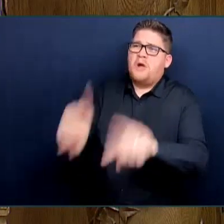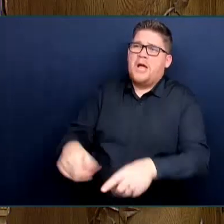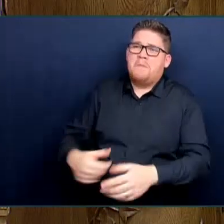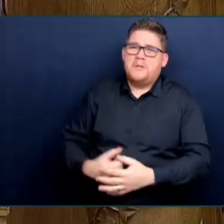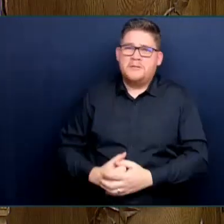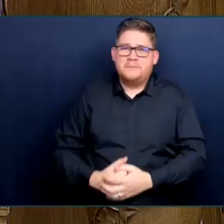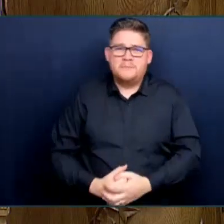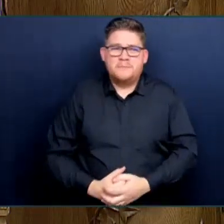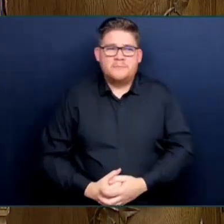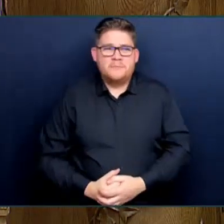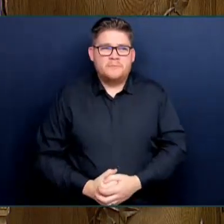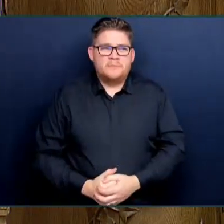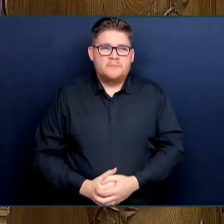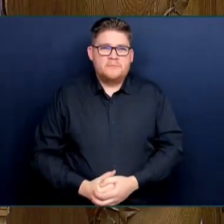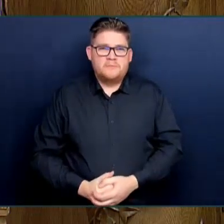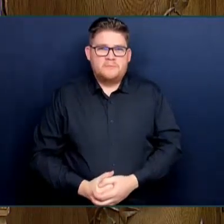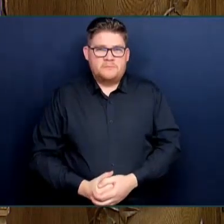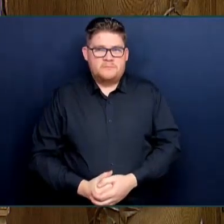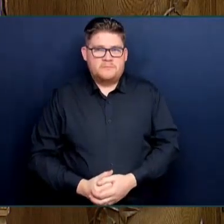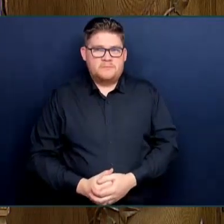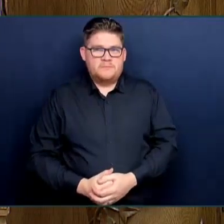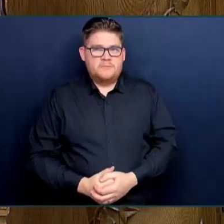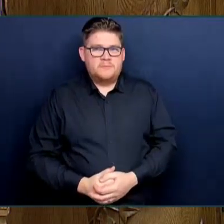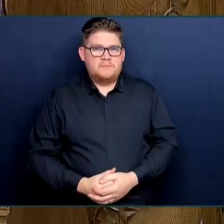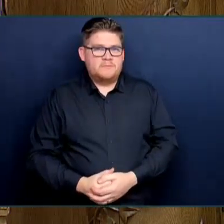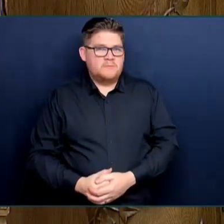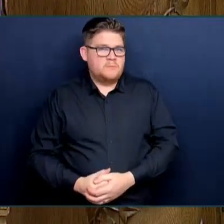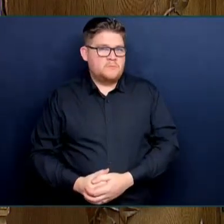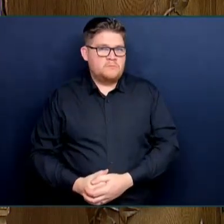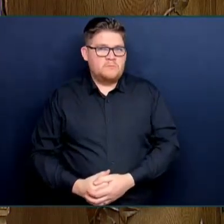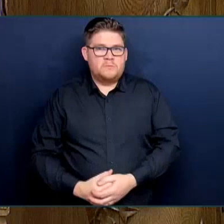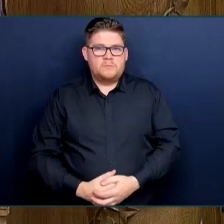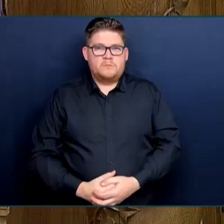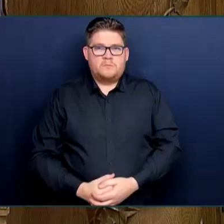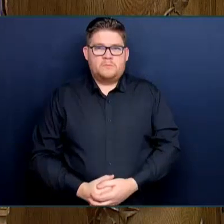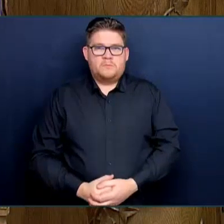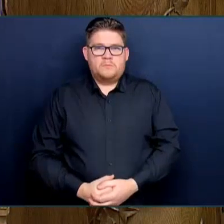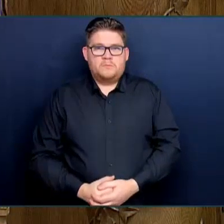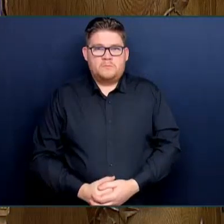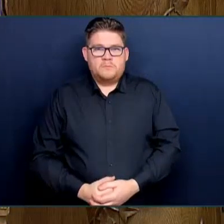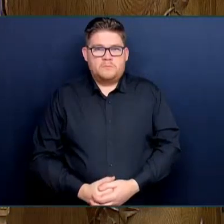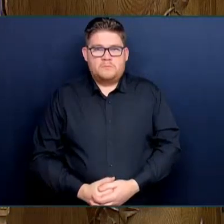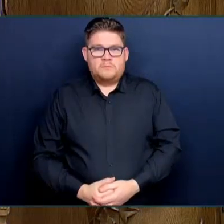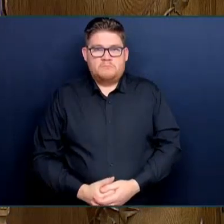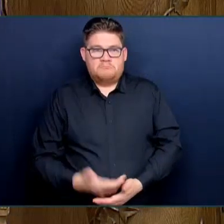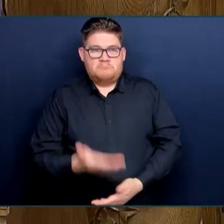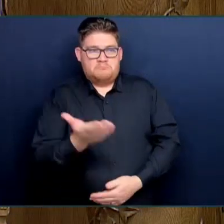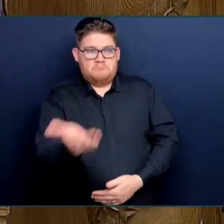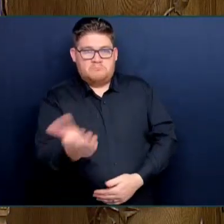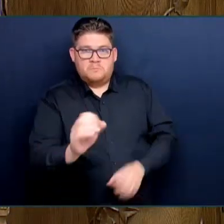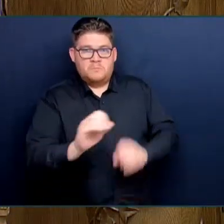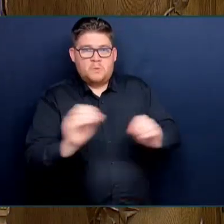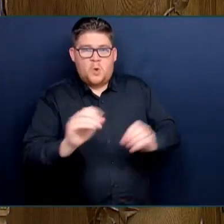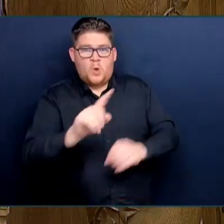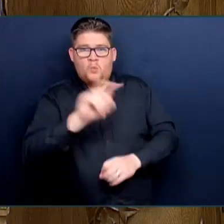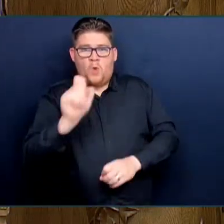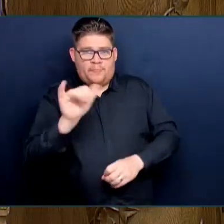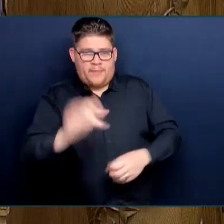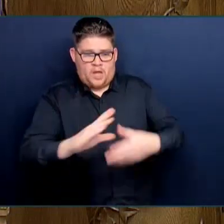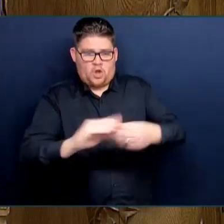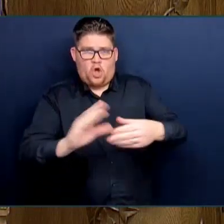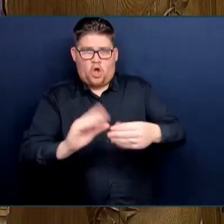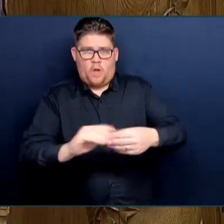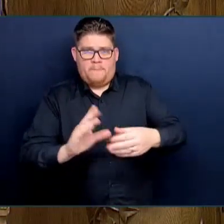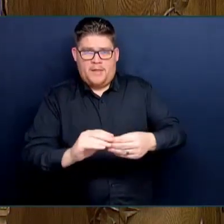Saw no question in that, saw no question in that question that they asked. So anybody still wants to